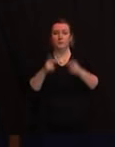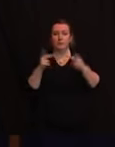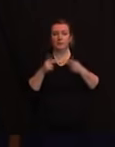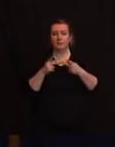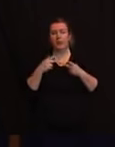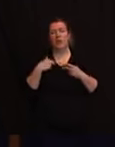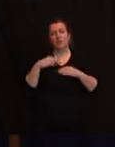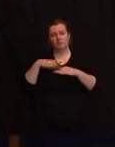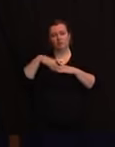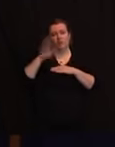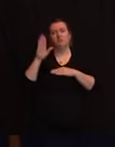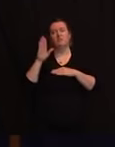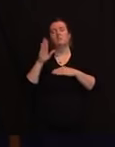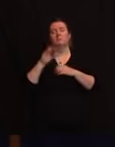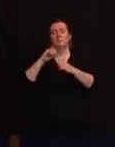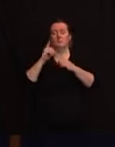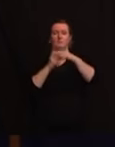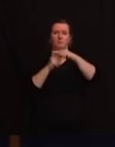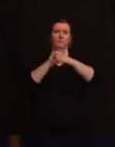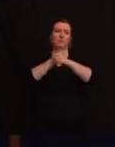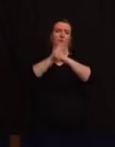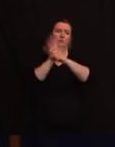case. Overall, there are